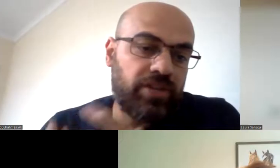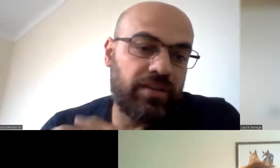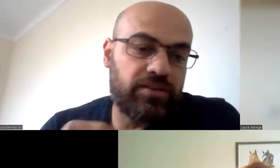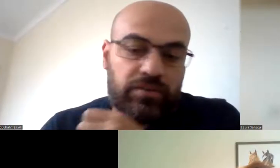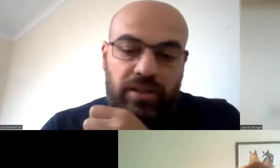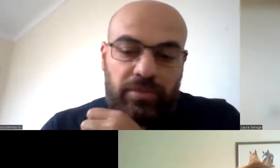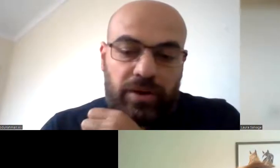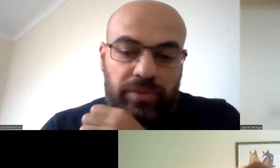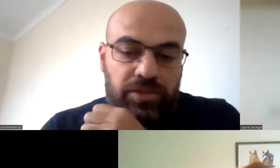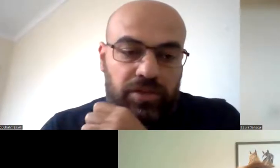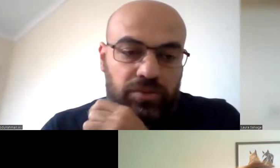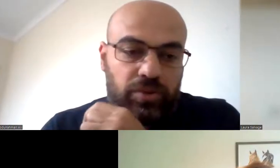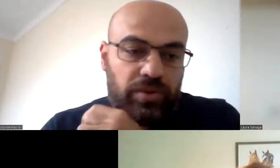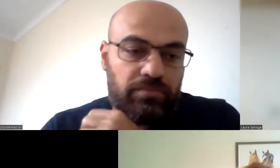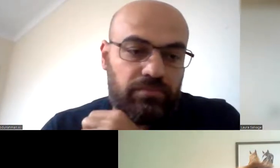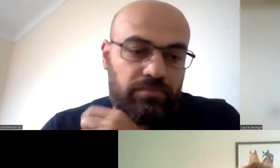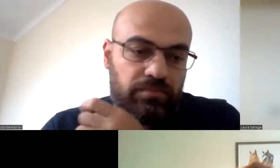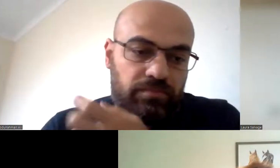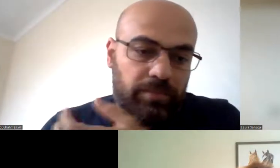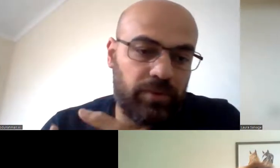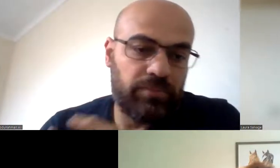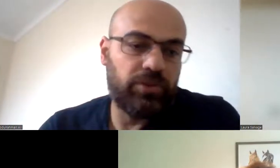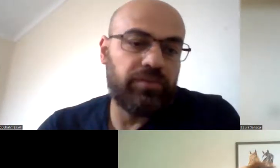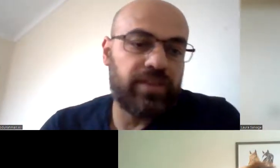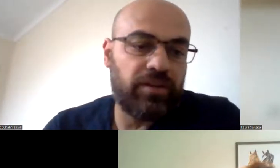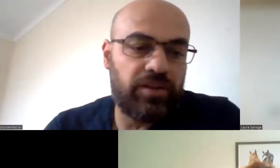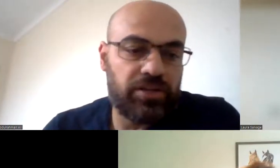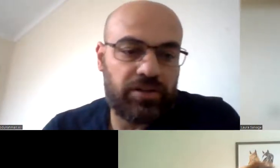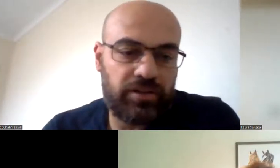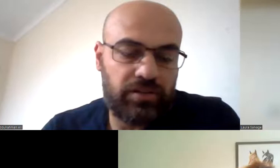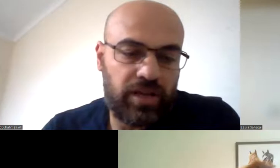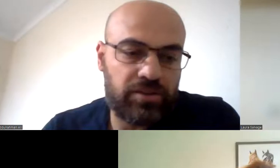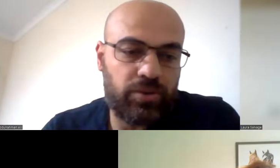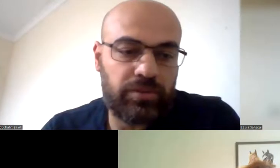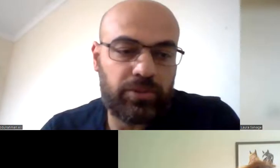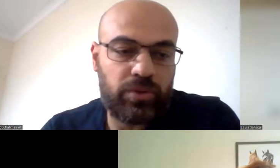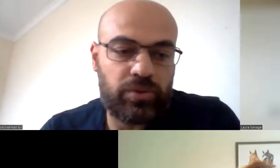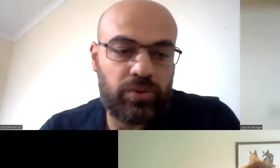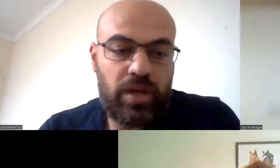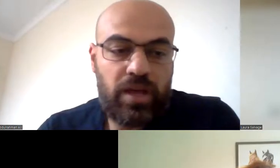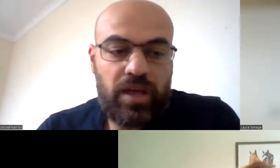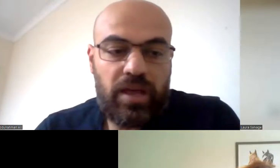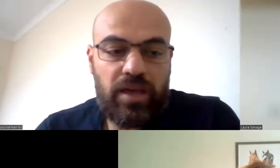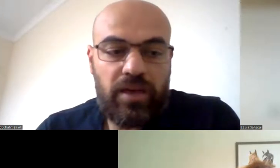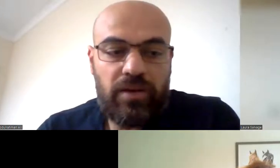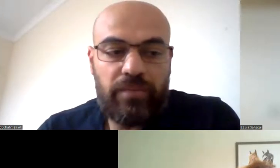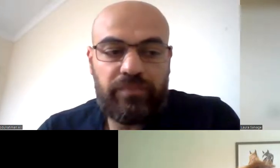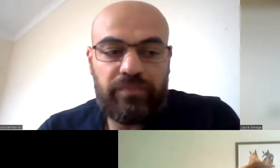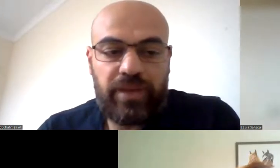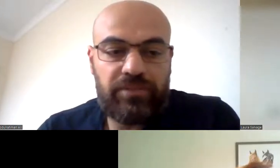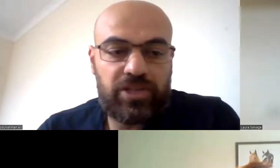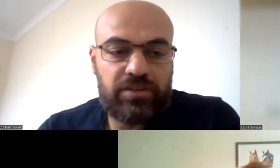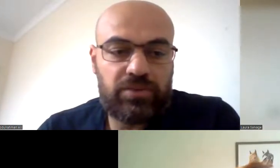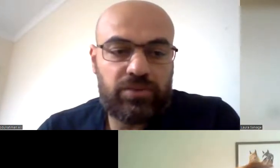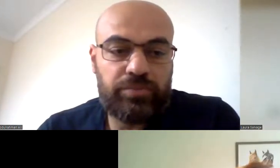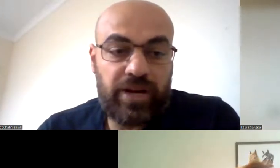We've got the chance to tell them about nature, to show them the beautiful side of the nature in here in Scotland, but also